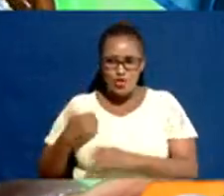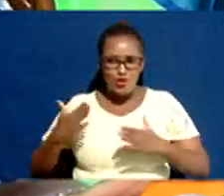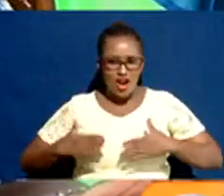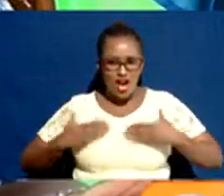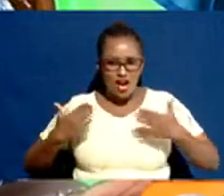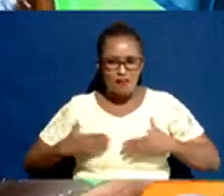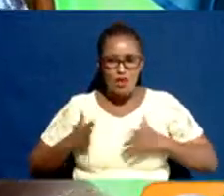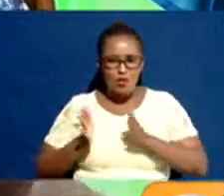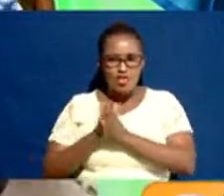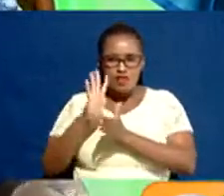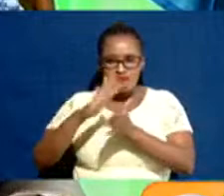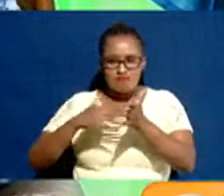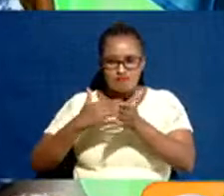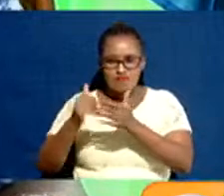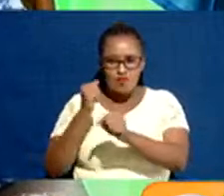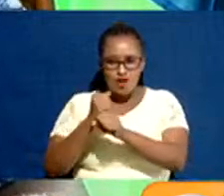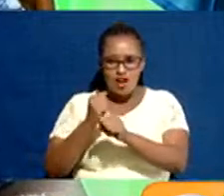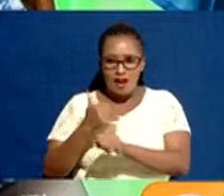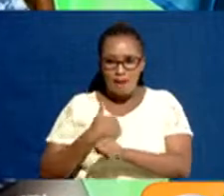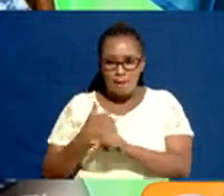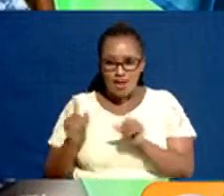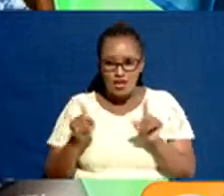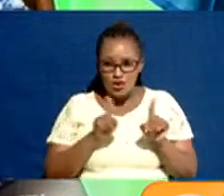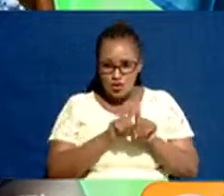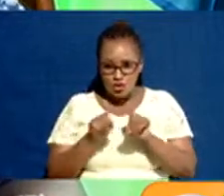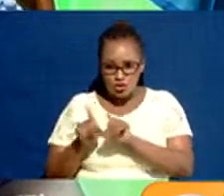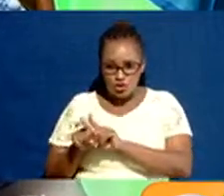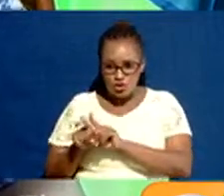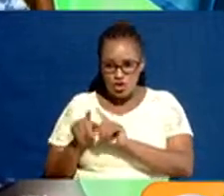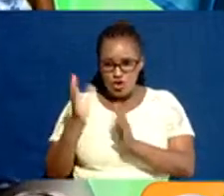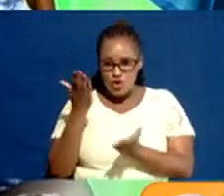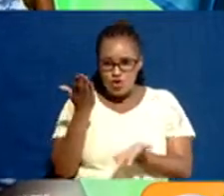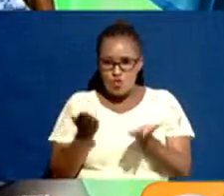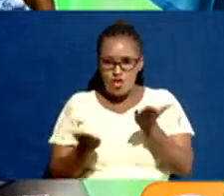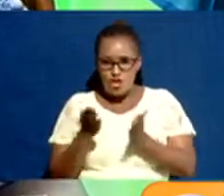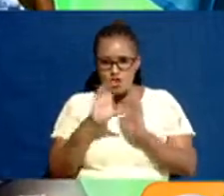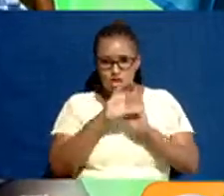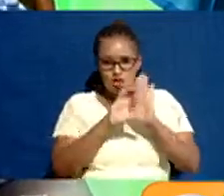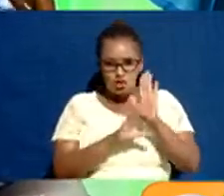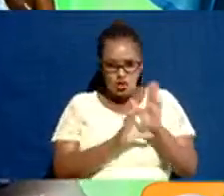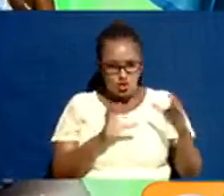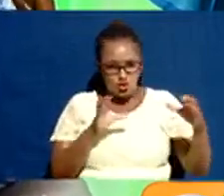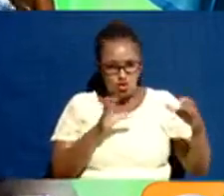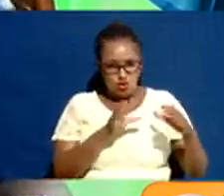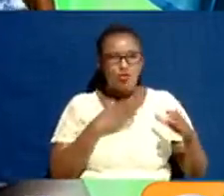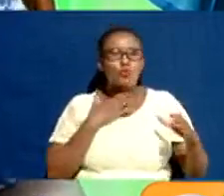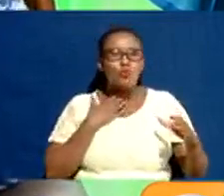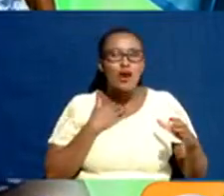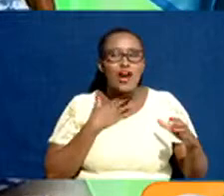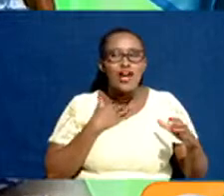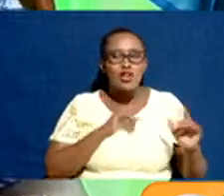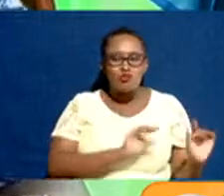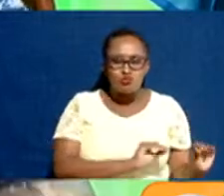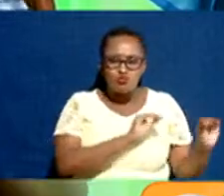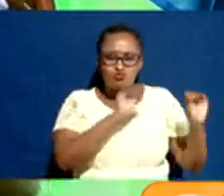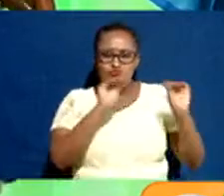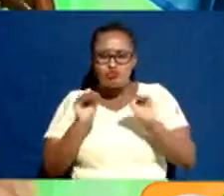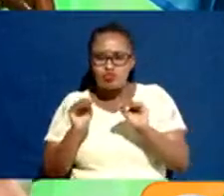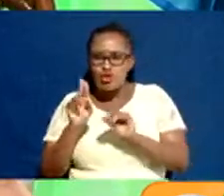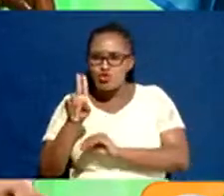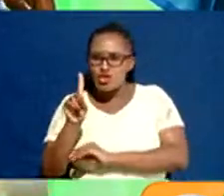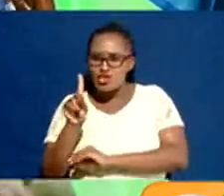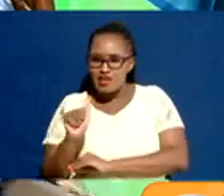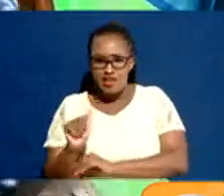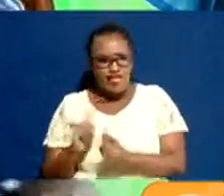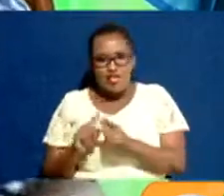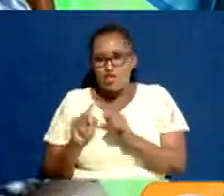existing framework. But if along the way, the constituent parties consider it desirable to fold up and join UDA, so be